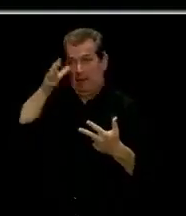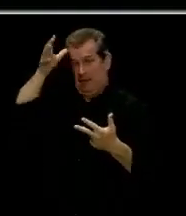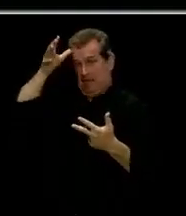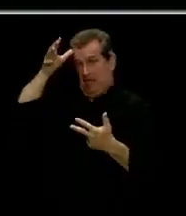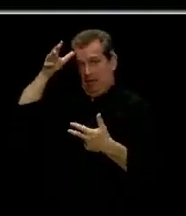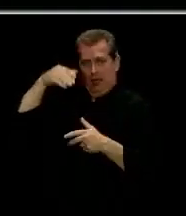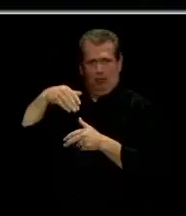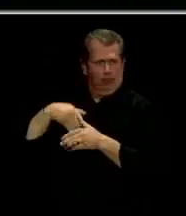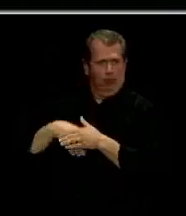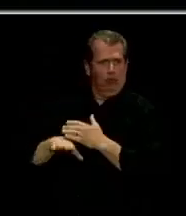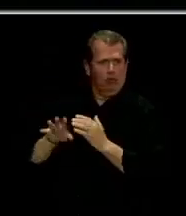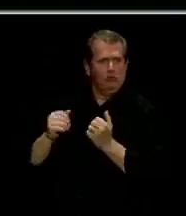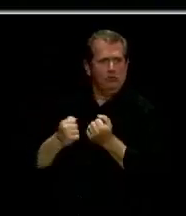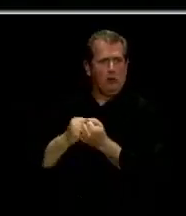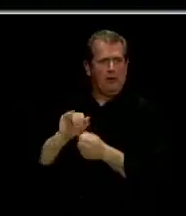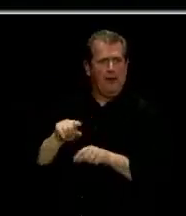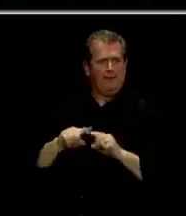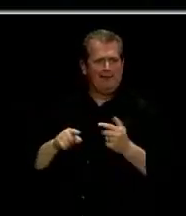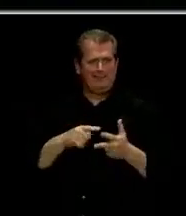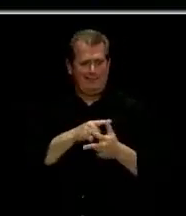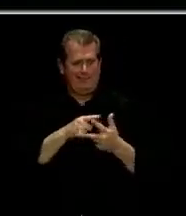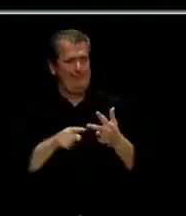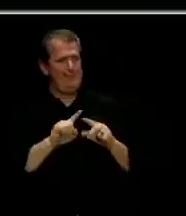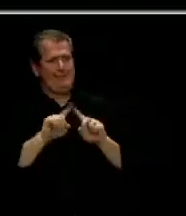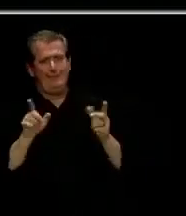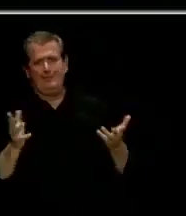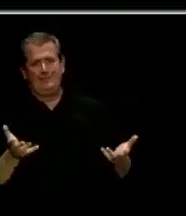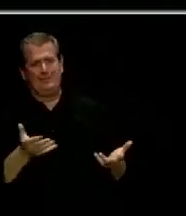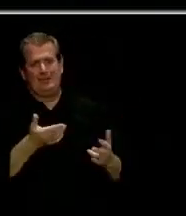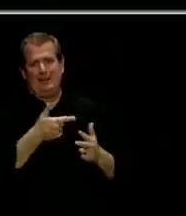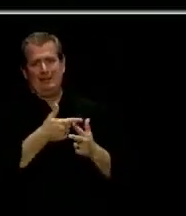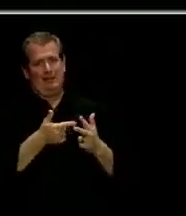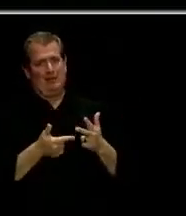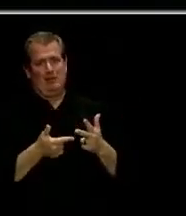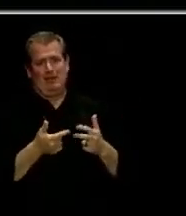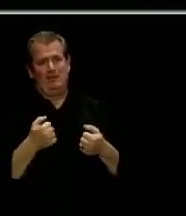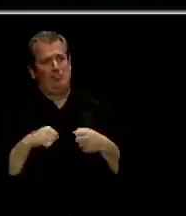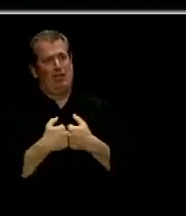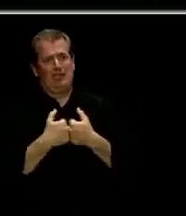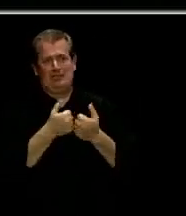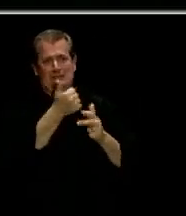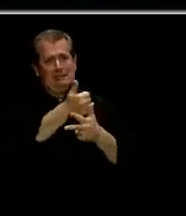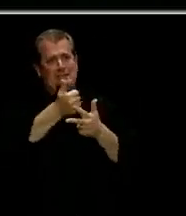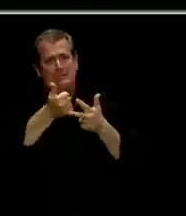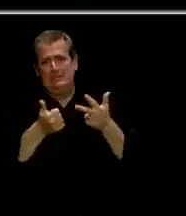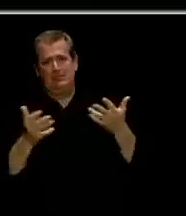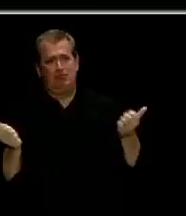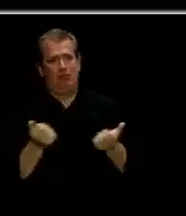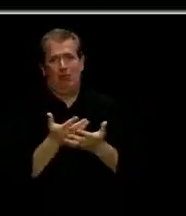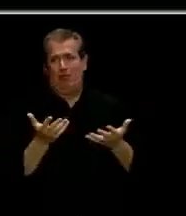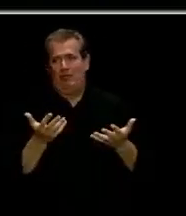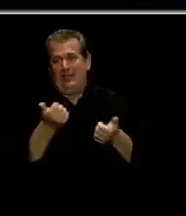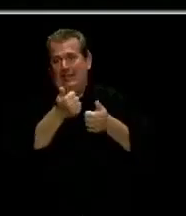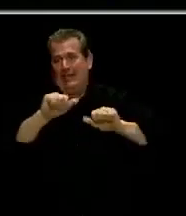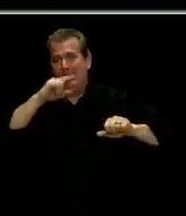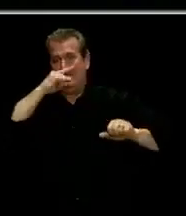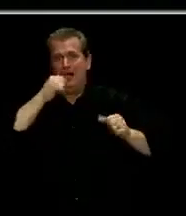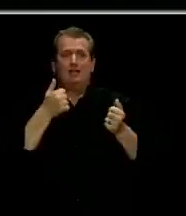into the world. And and then the kids face their different challenges. So this Early